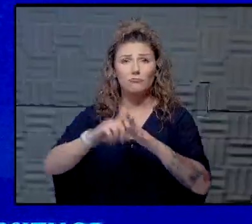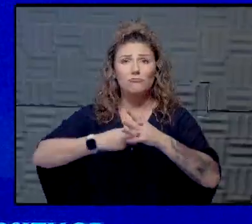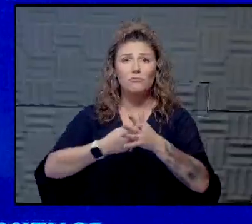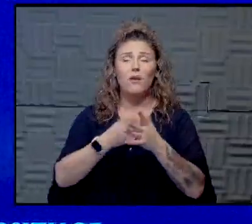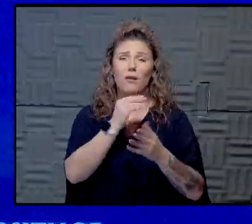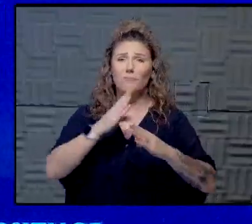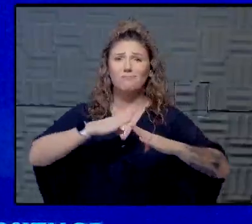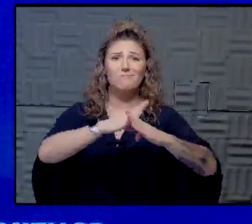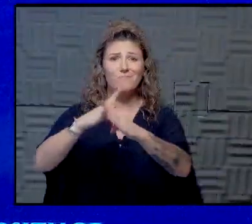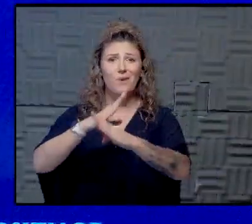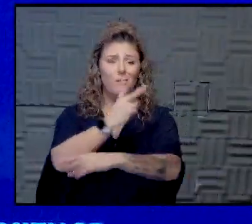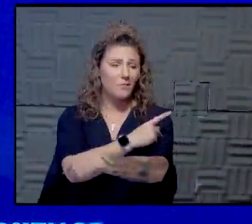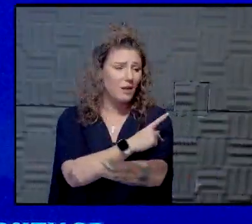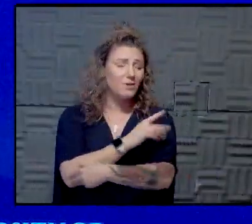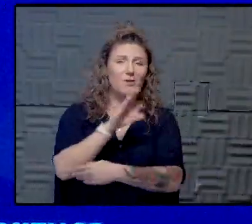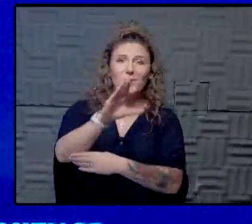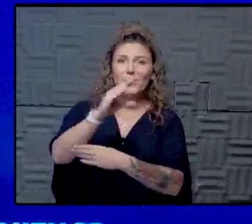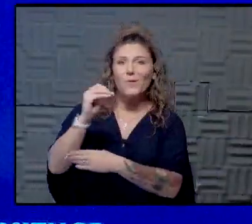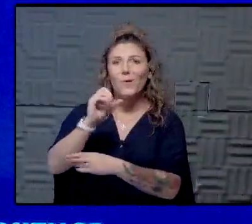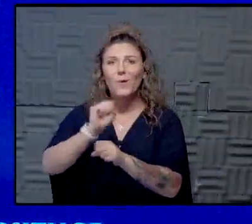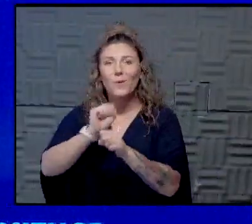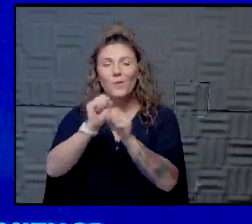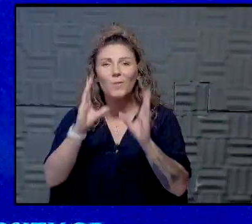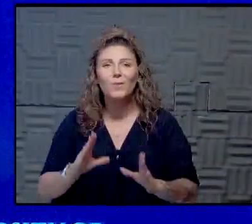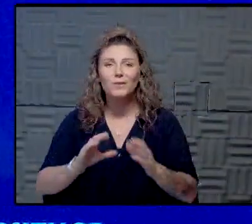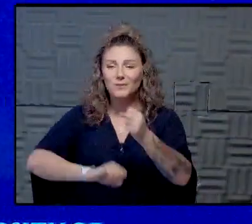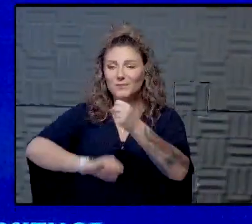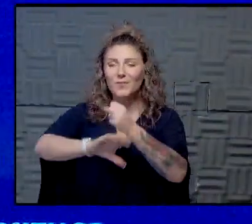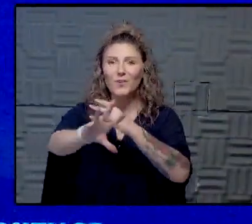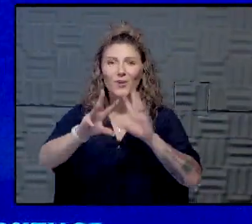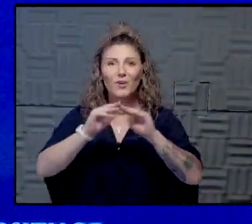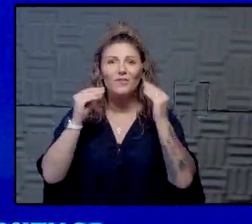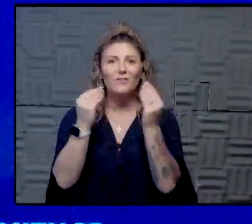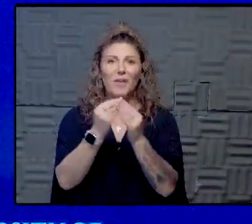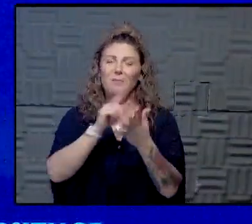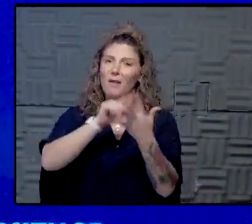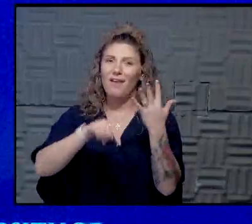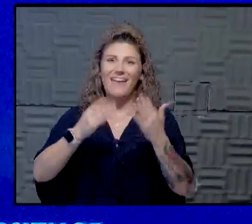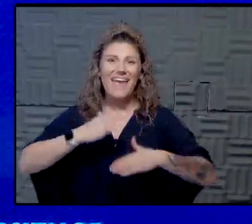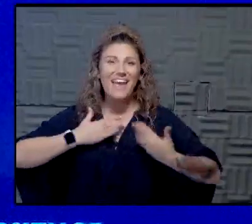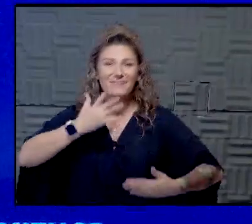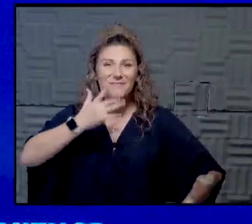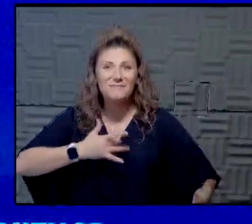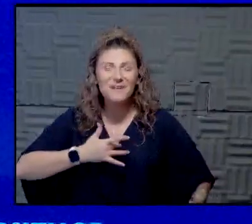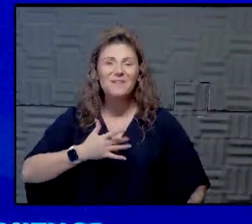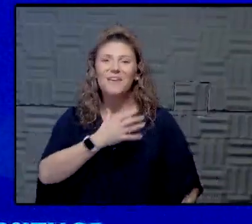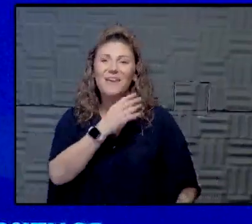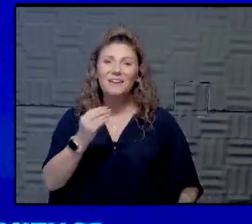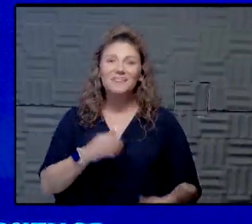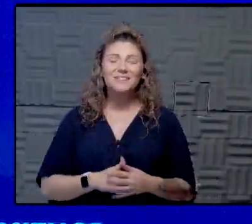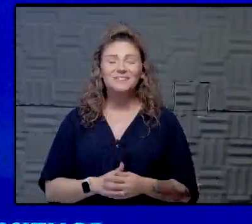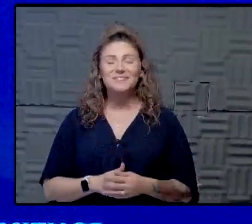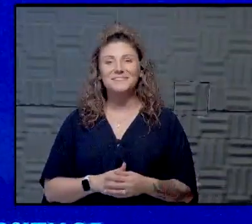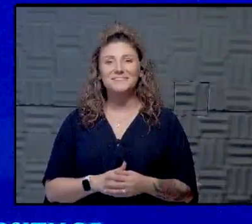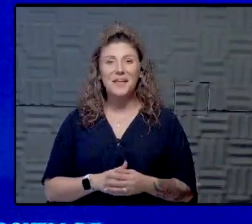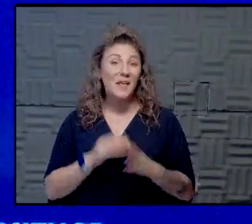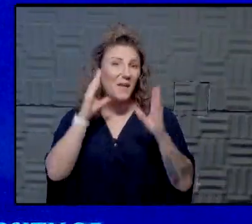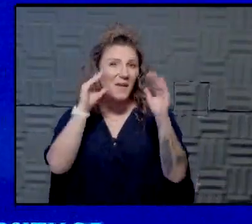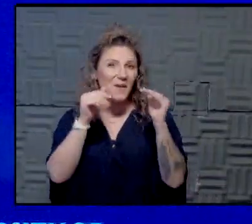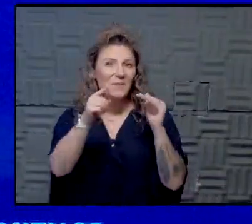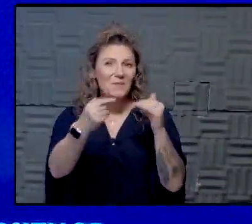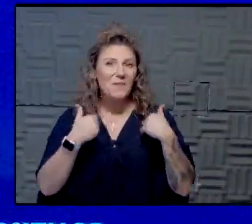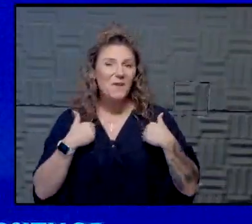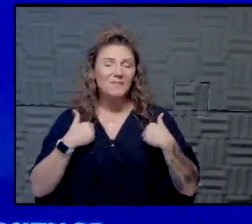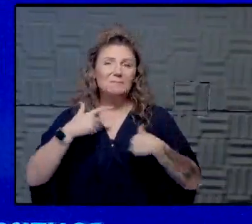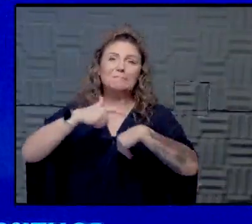protecting patients and her coworkers, supporting her family, doing all that stuff. So happy birthday, and you know, hope you get a little bit